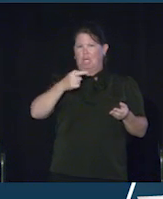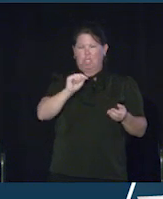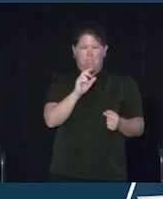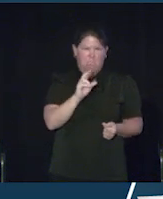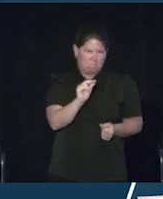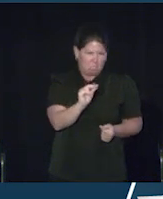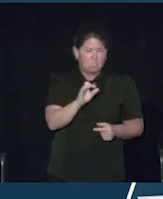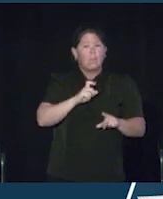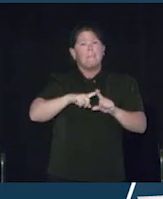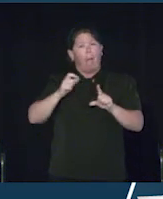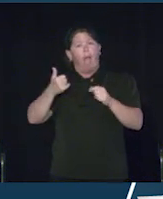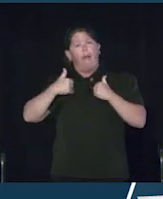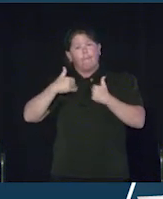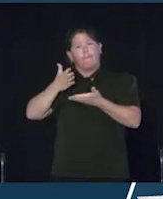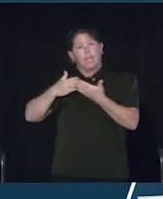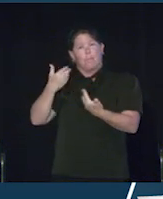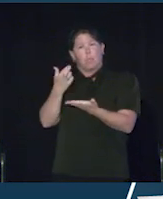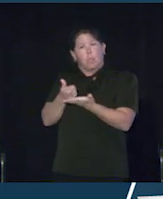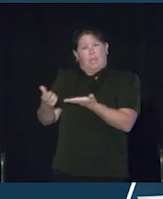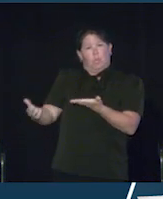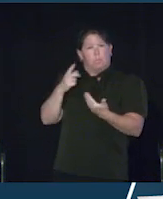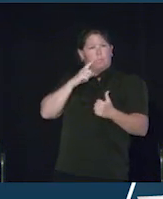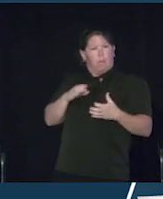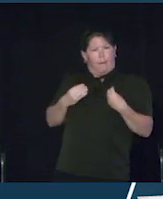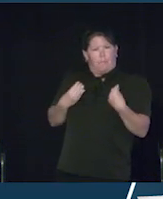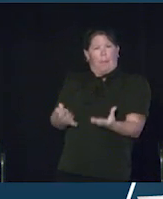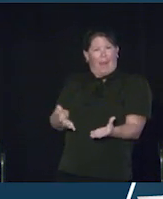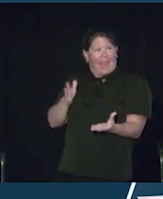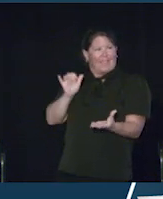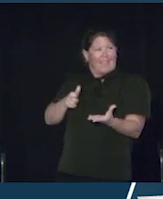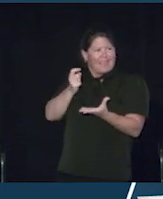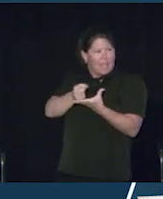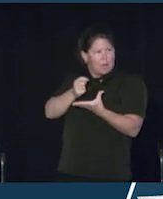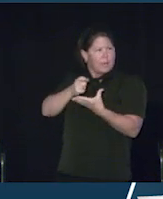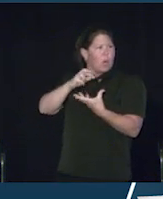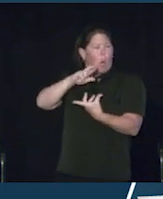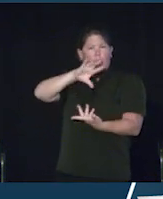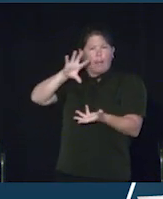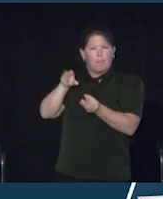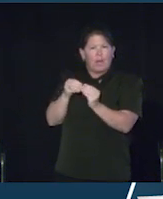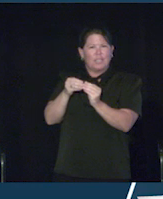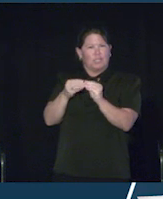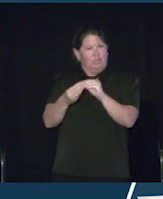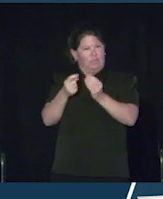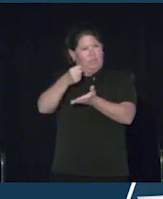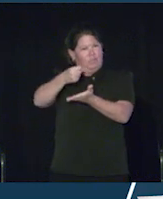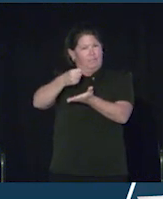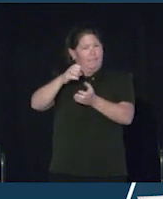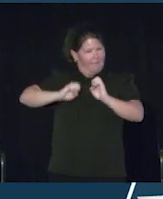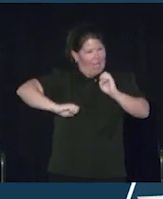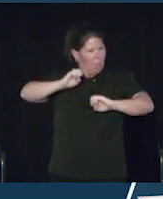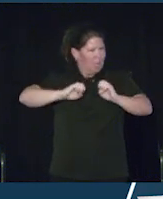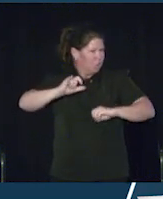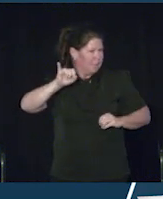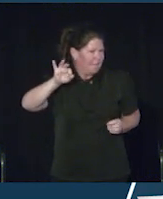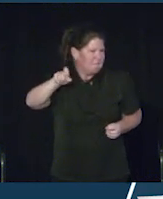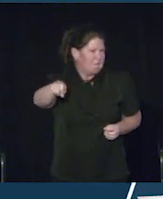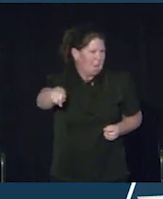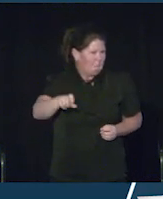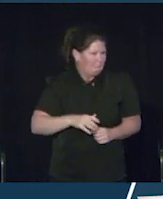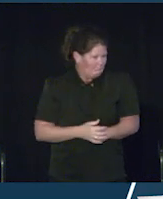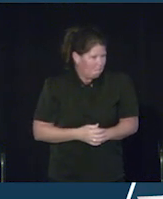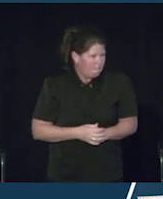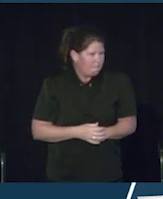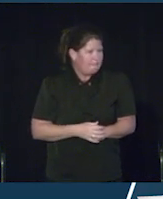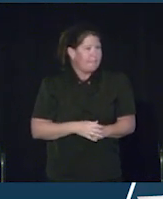therapies or to be able to provide some comprehensive evaluations if needed. So these would